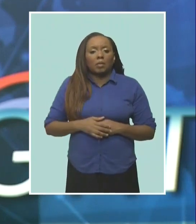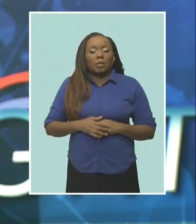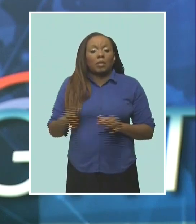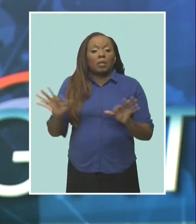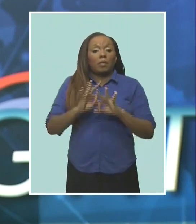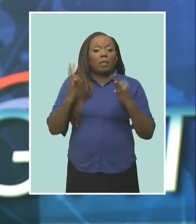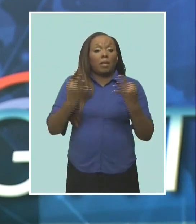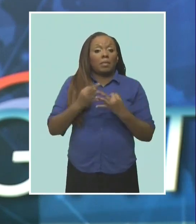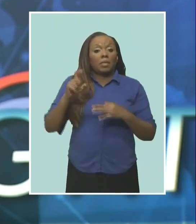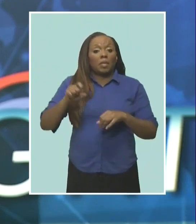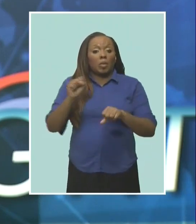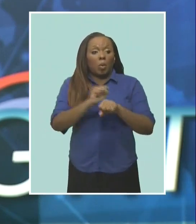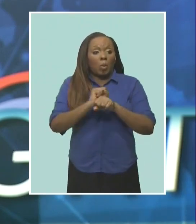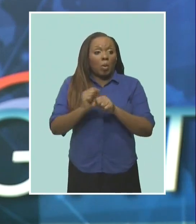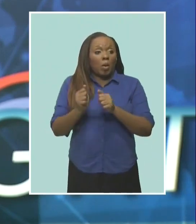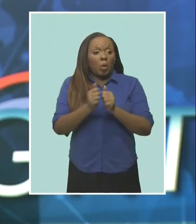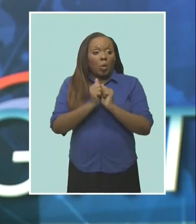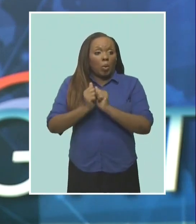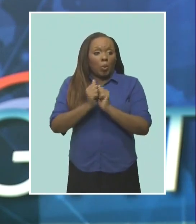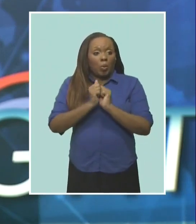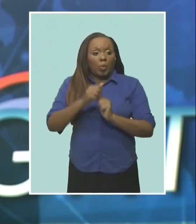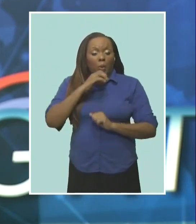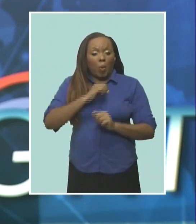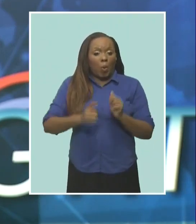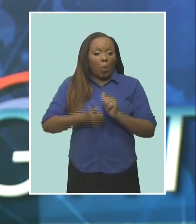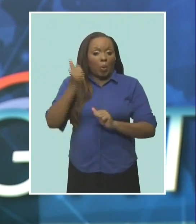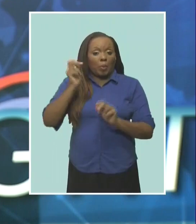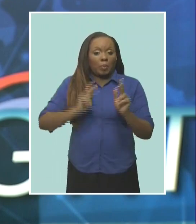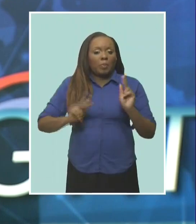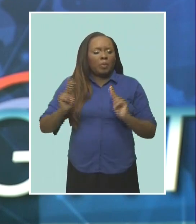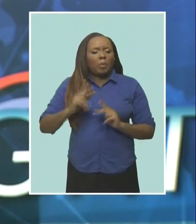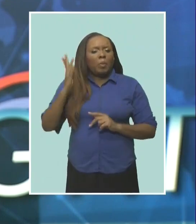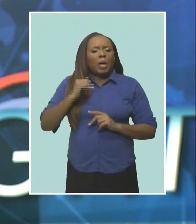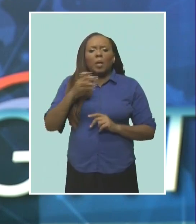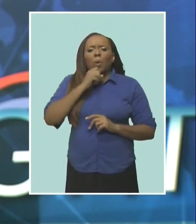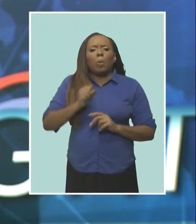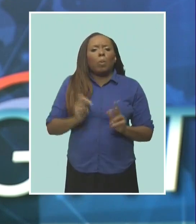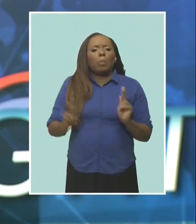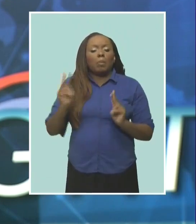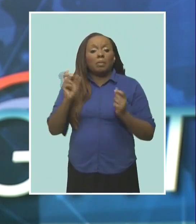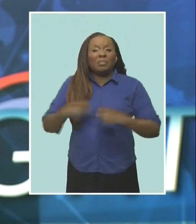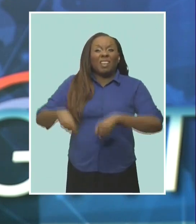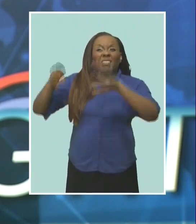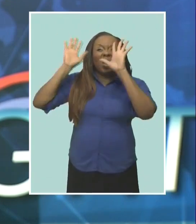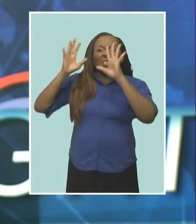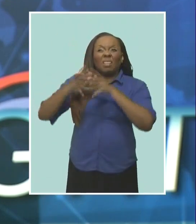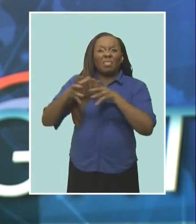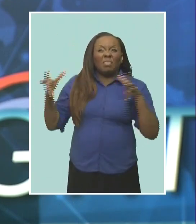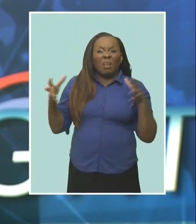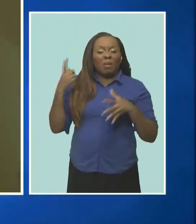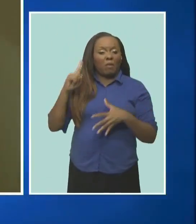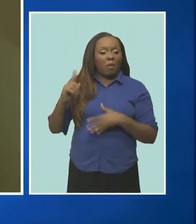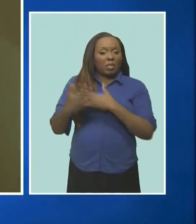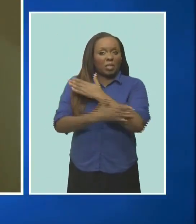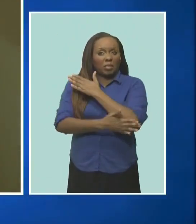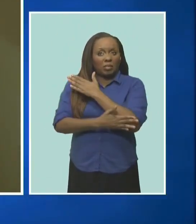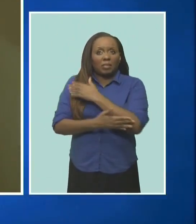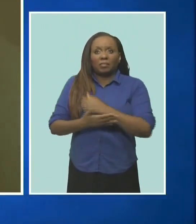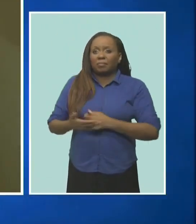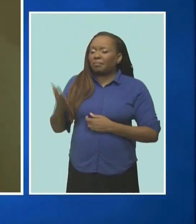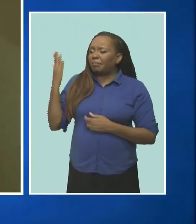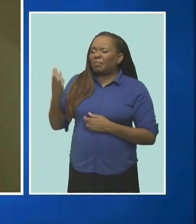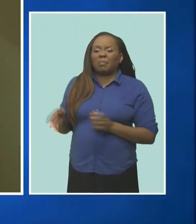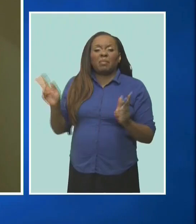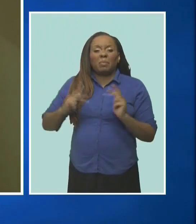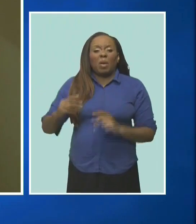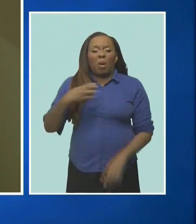work with and not against the seniors, given the sacrifices they have made for the society. Too many complaints are coming to